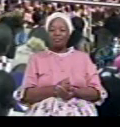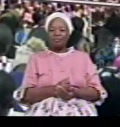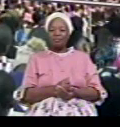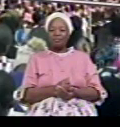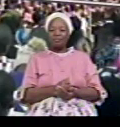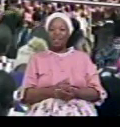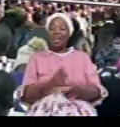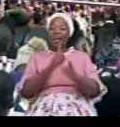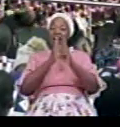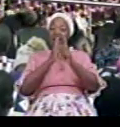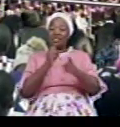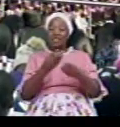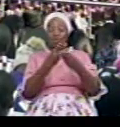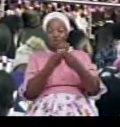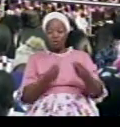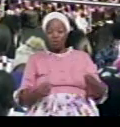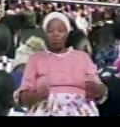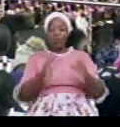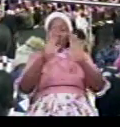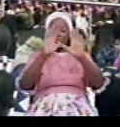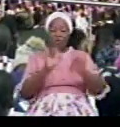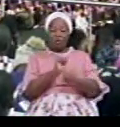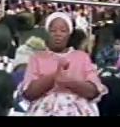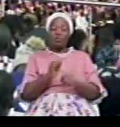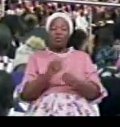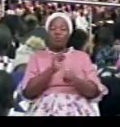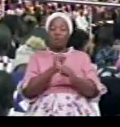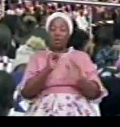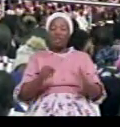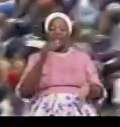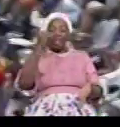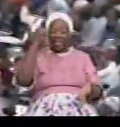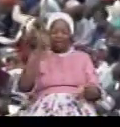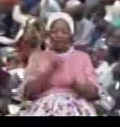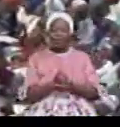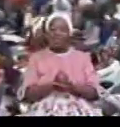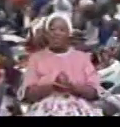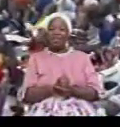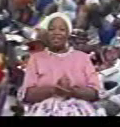Answer, solution, miracle working, amen.